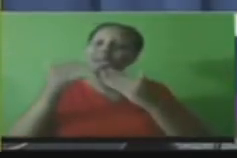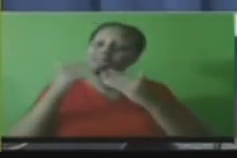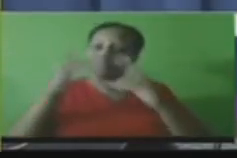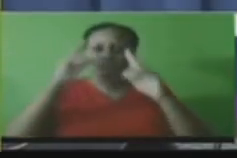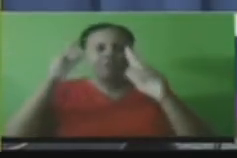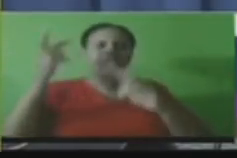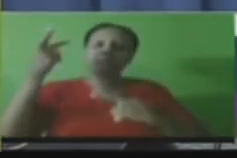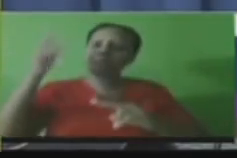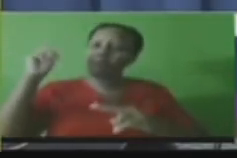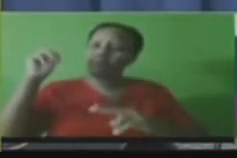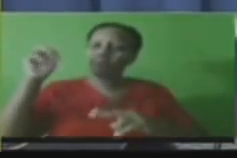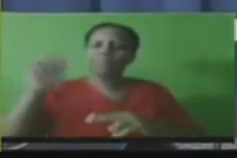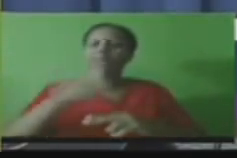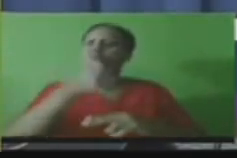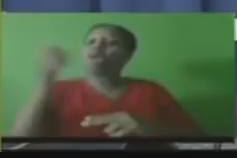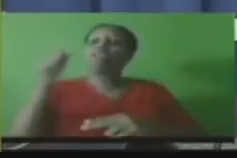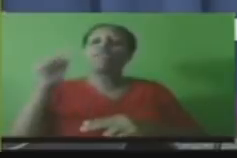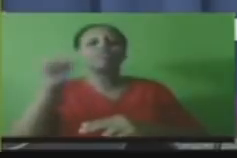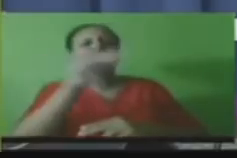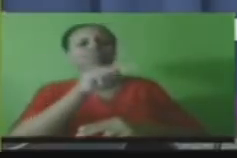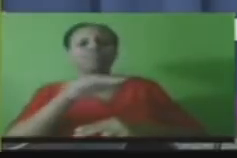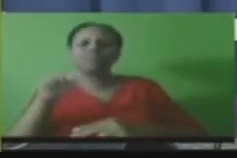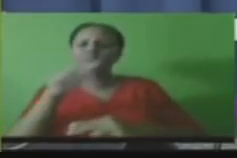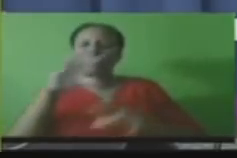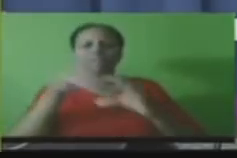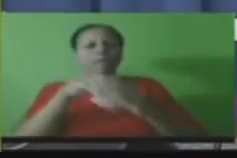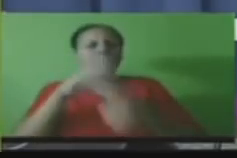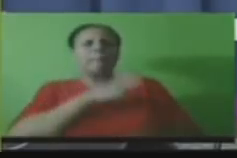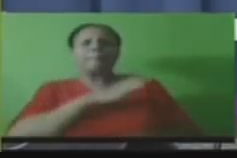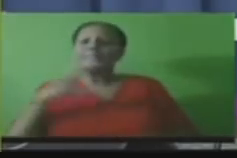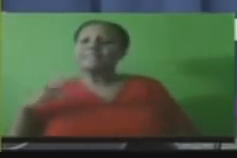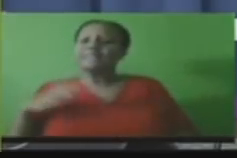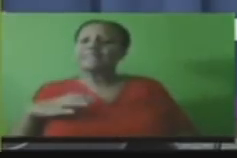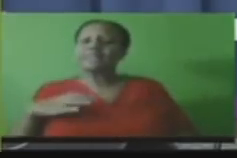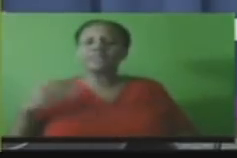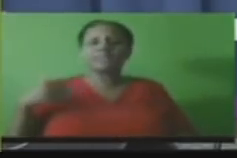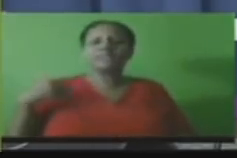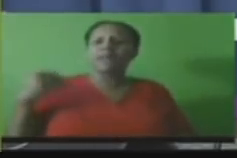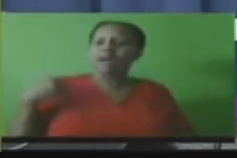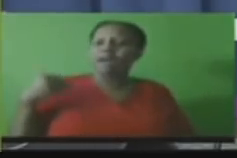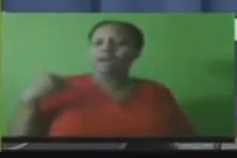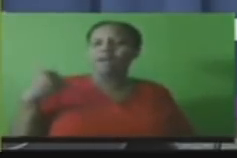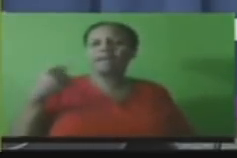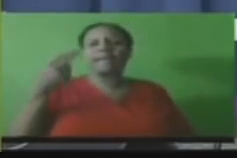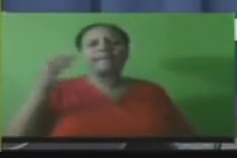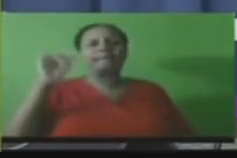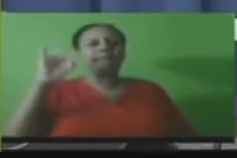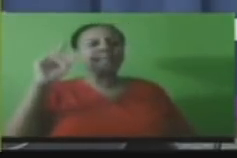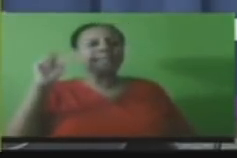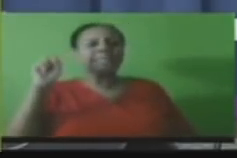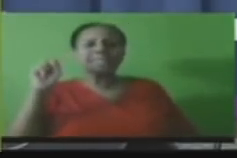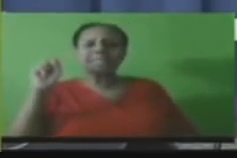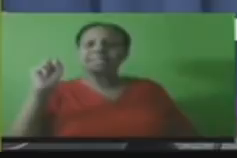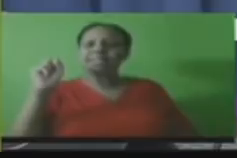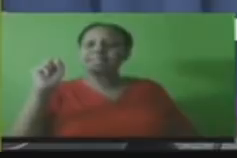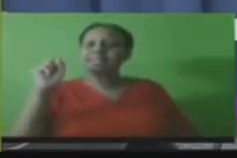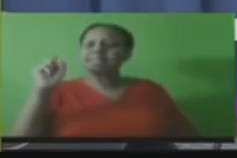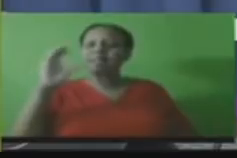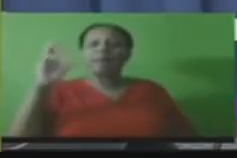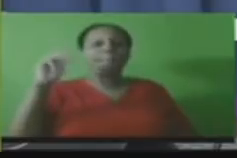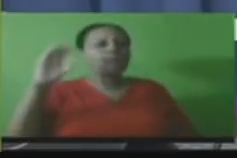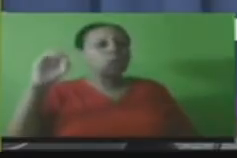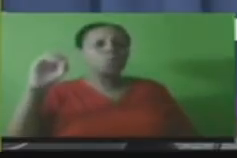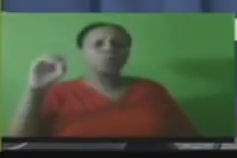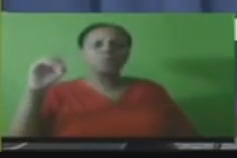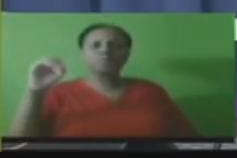Minister Young, Minister Hines, Dr. Parasram and his team, ladies and gentlemen of the media, members of the viewing and listening public,